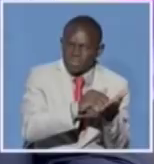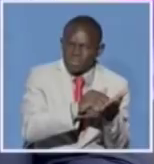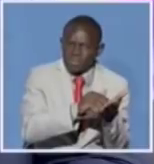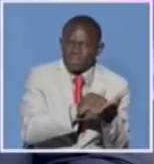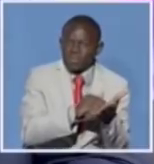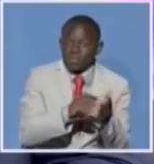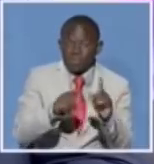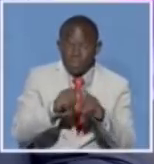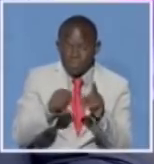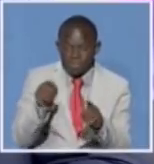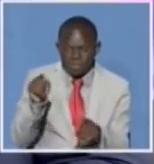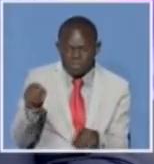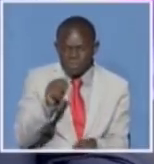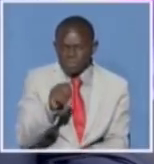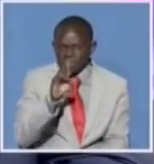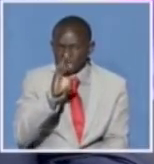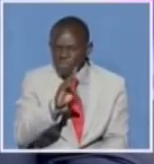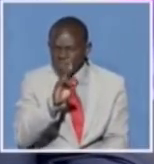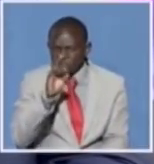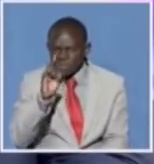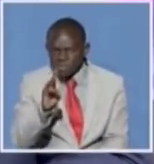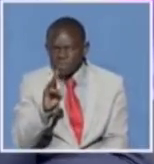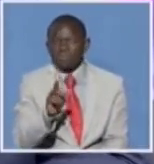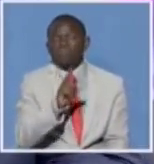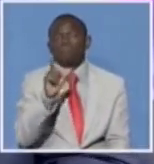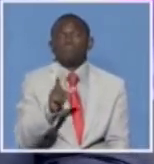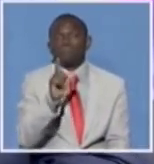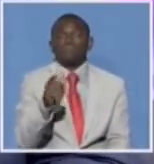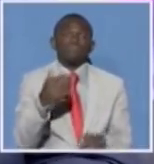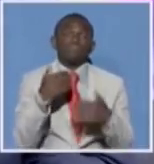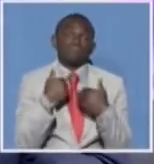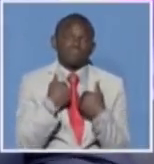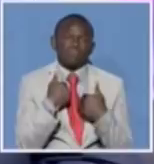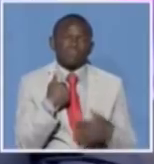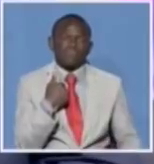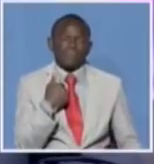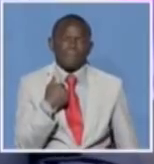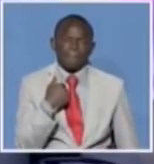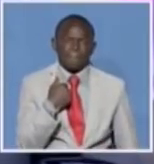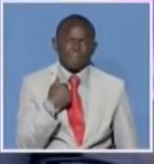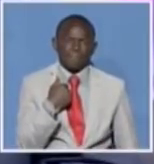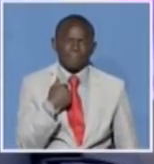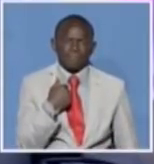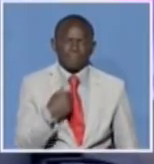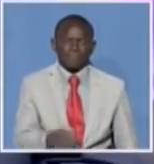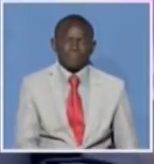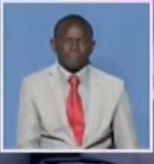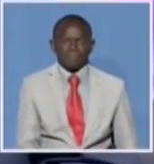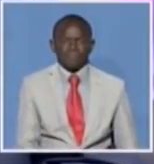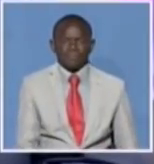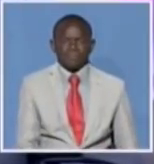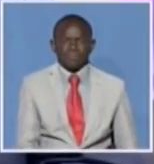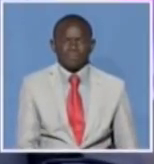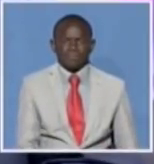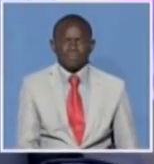the materials are compromised. And therefore, we do know as a government that we